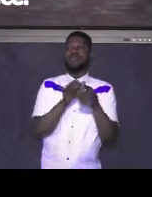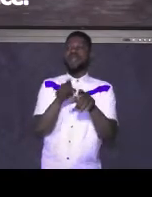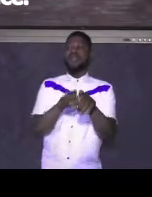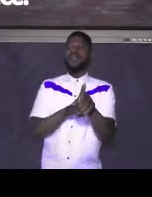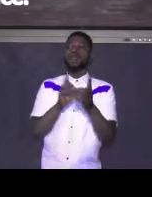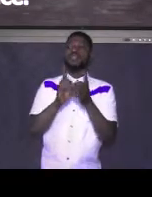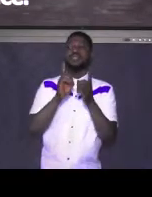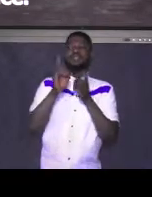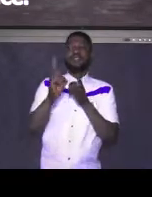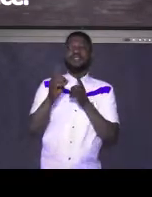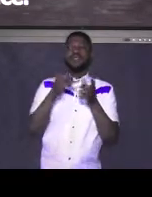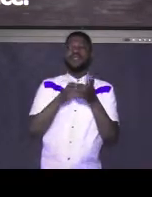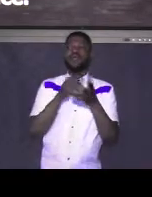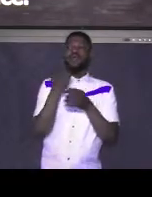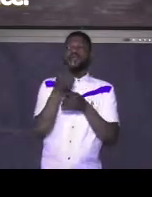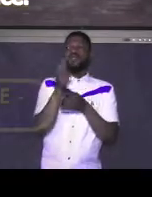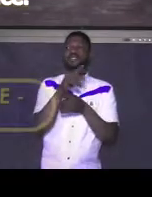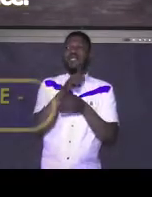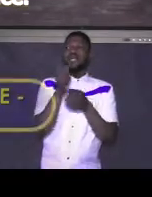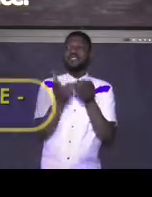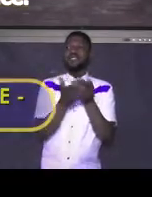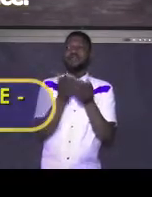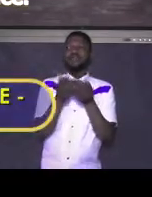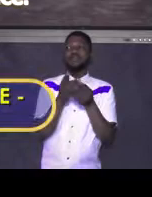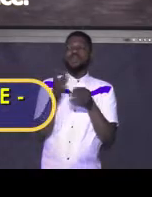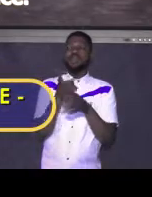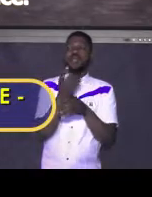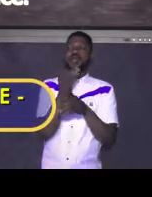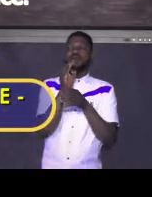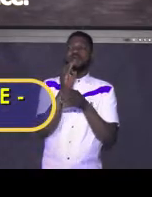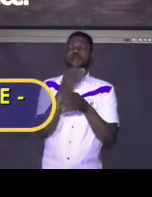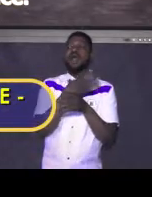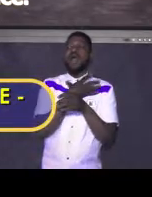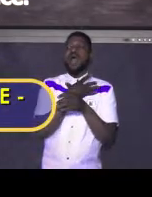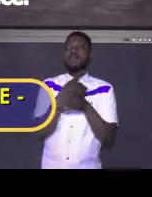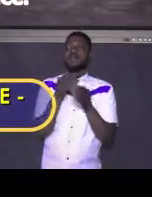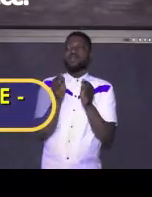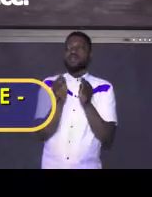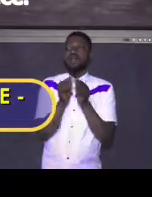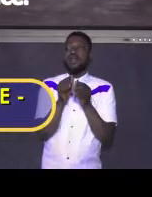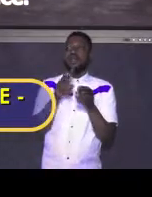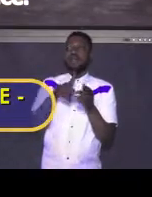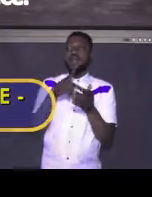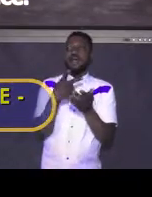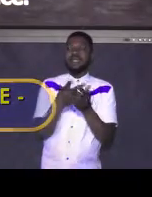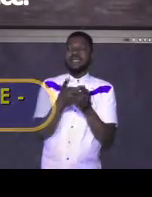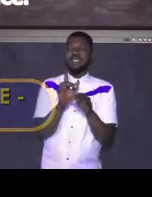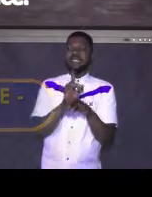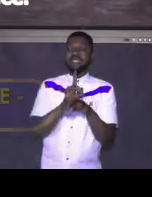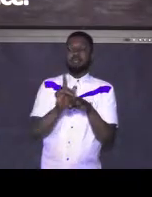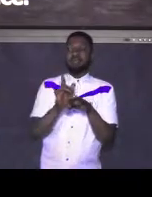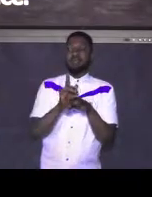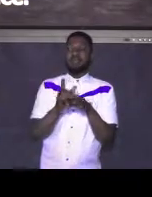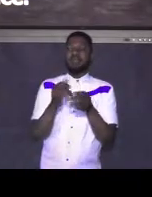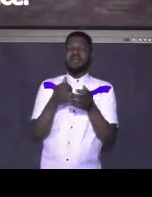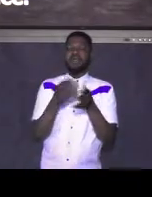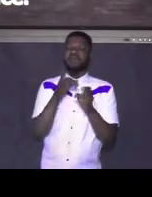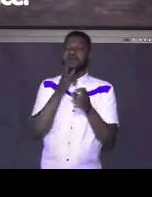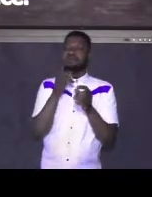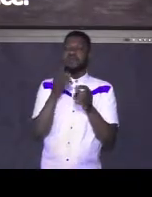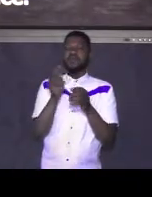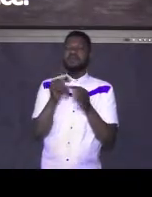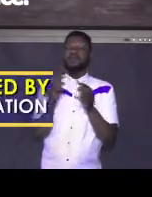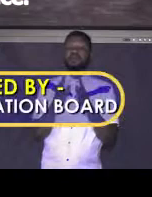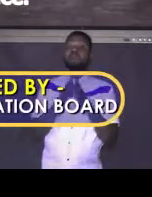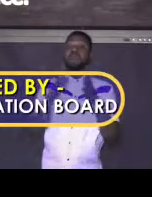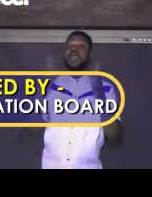travel to a long distance. It only needs a simple takeoff and a small landing space. It